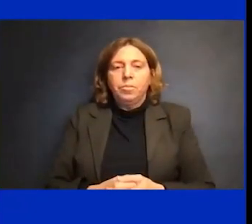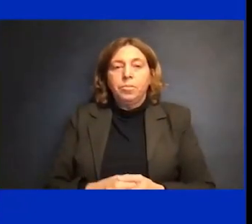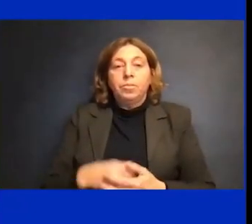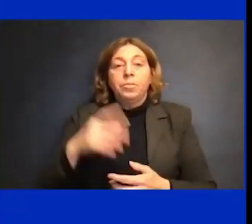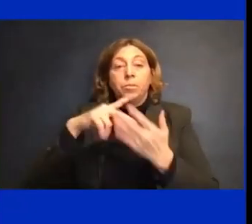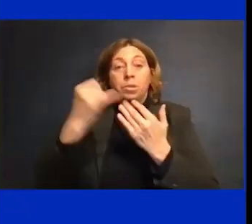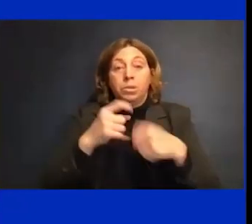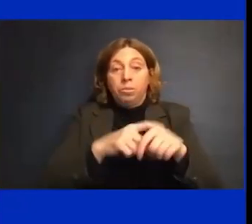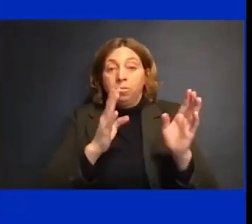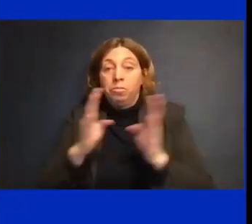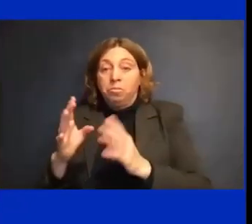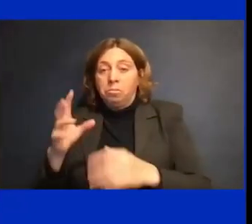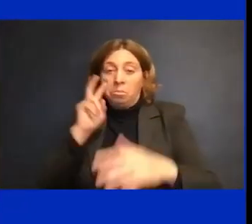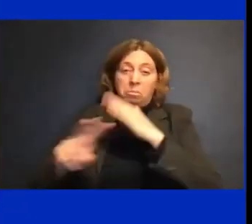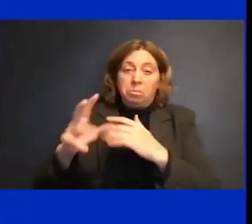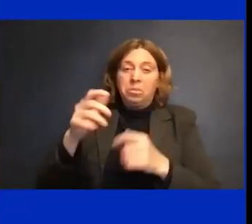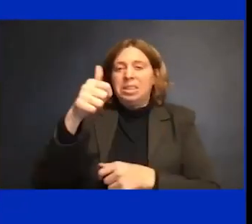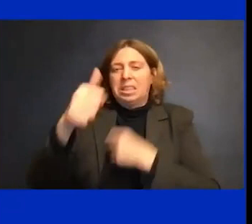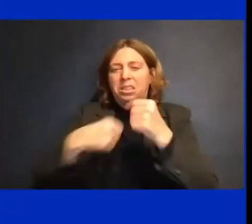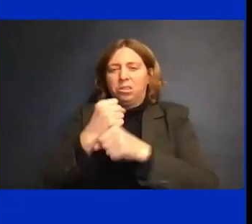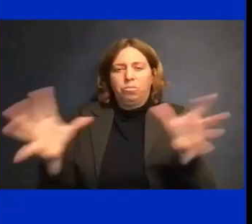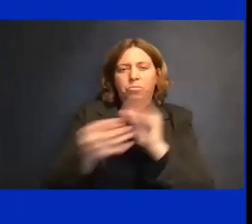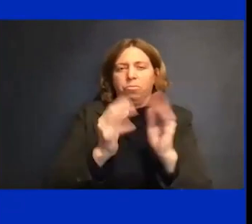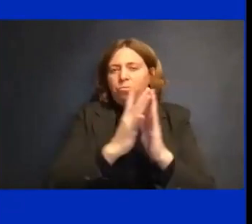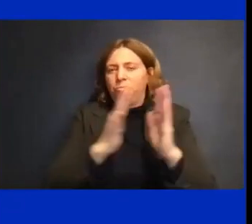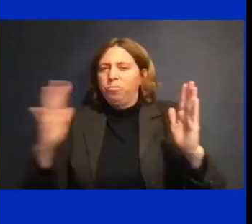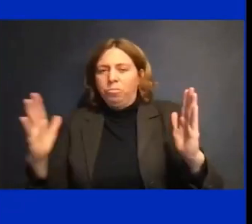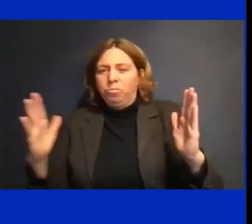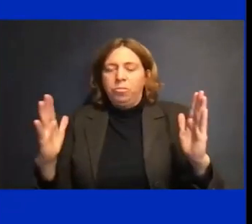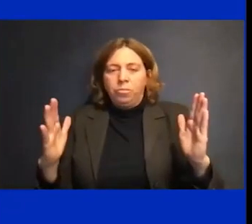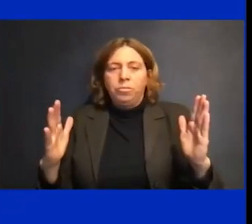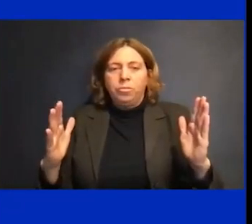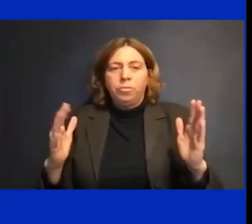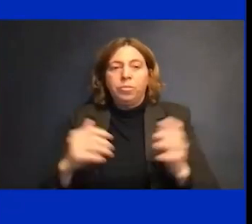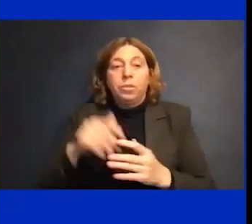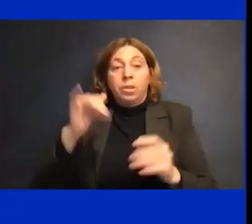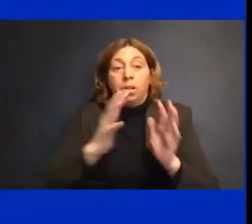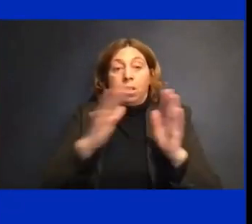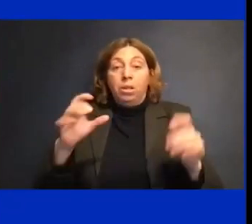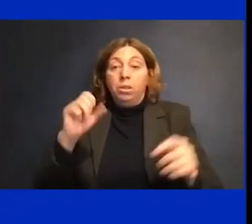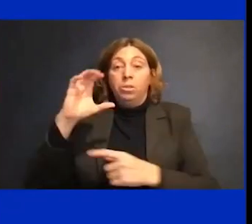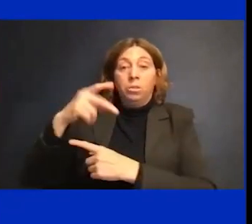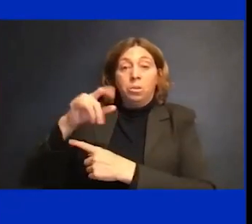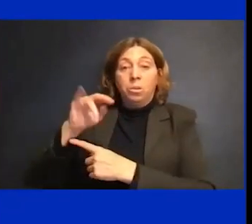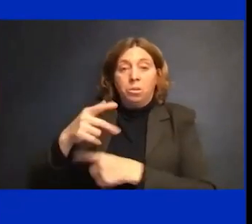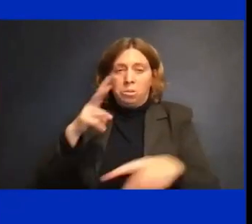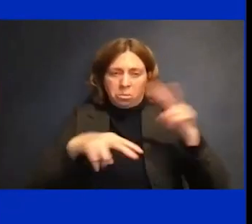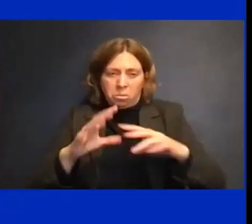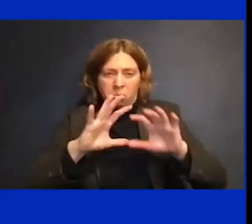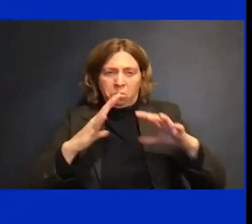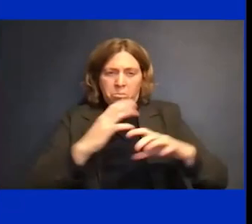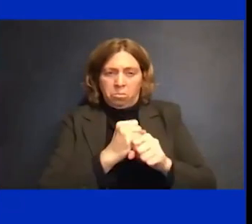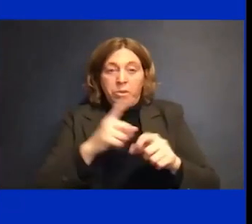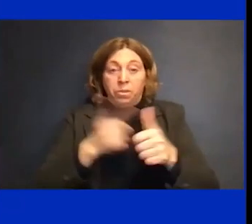The project timeline is estimated to be approximately 10 years. Following scoping, the first 2.5 years